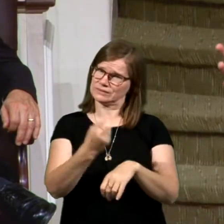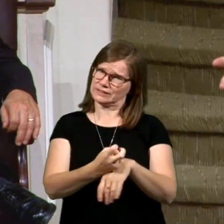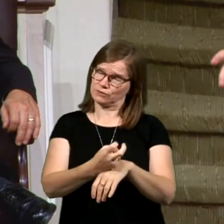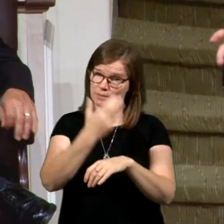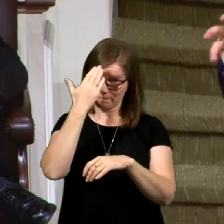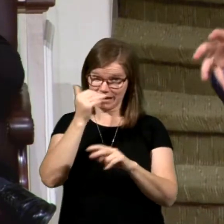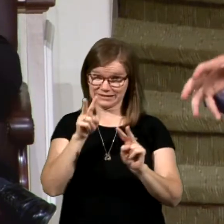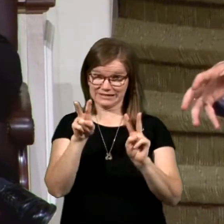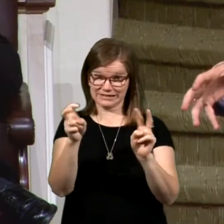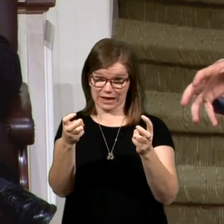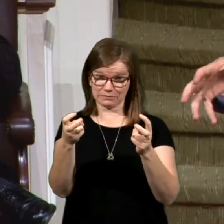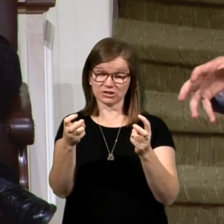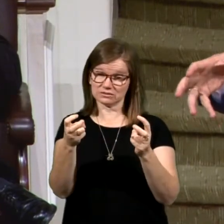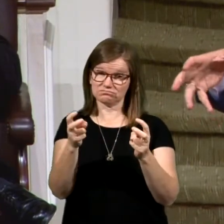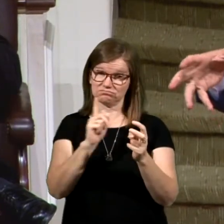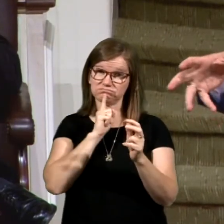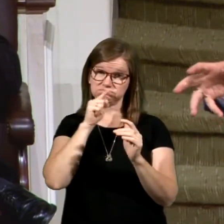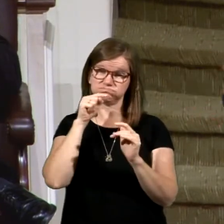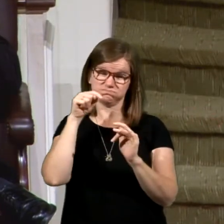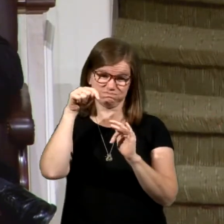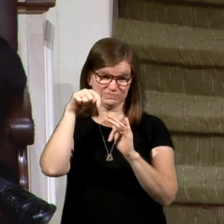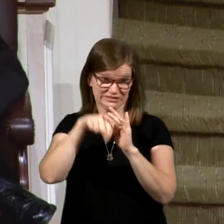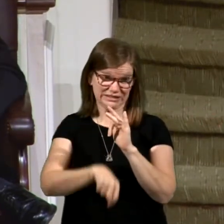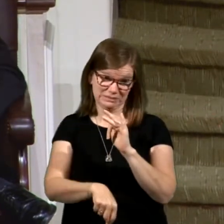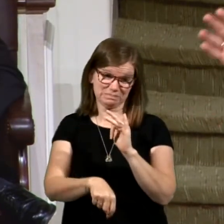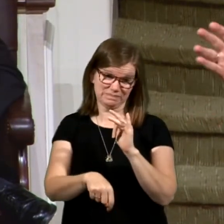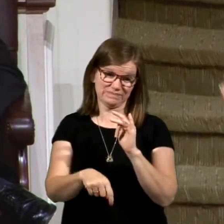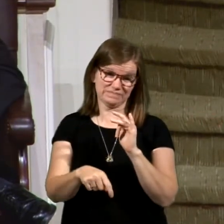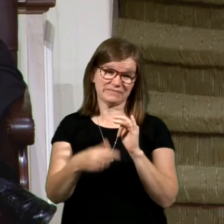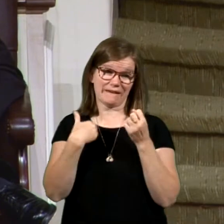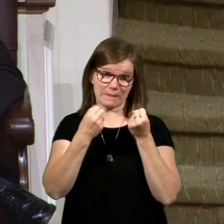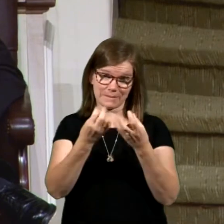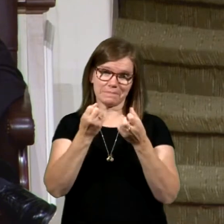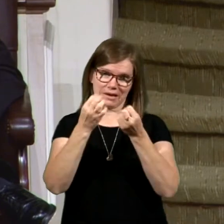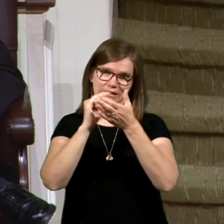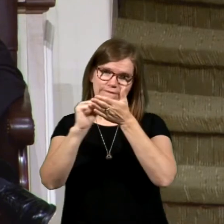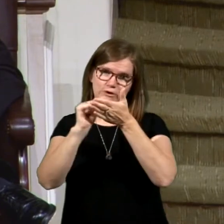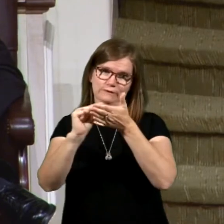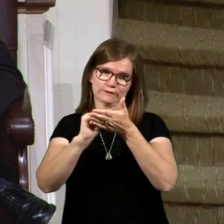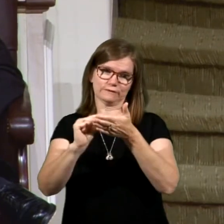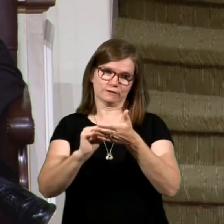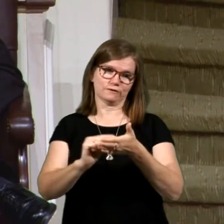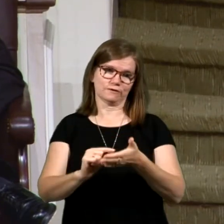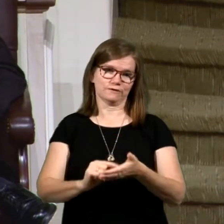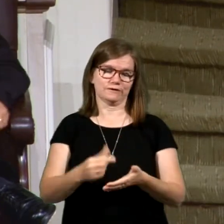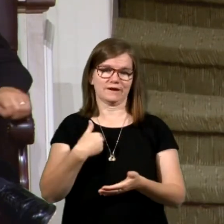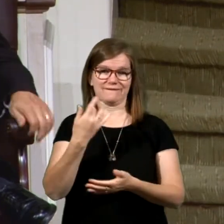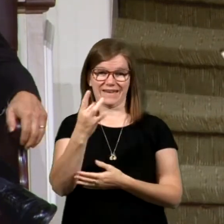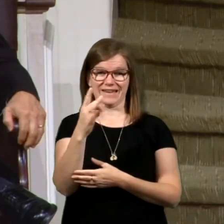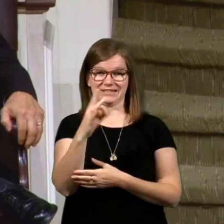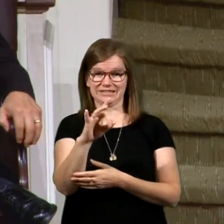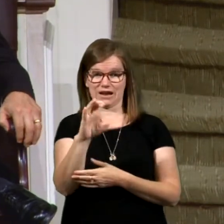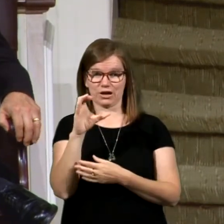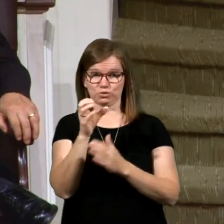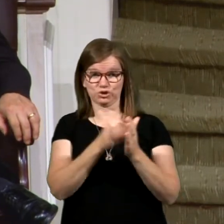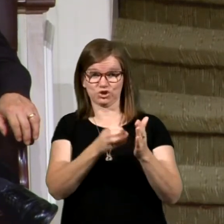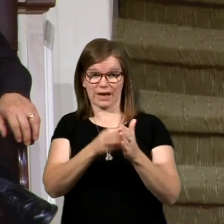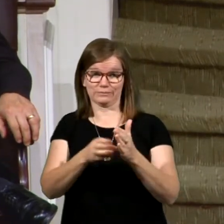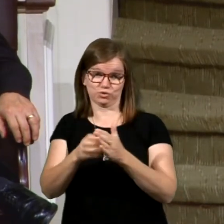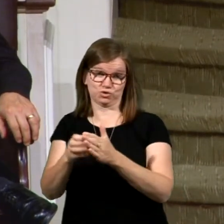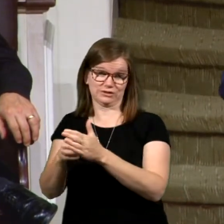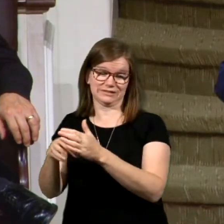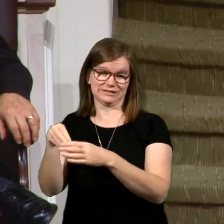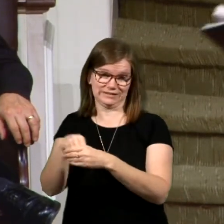the subject is very deep, and there's lots of verses in the Bible. There are 1,800 chapters in the